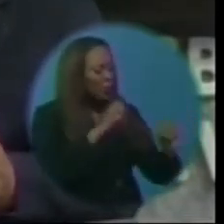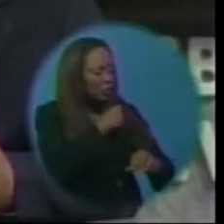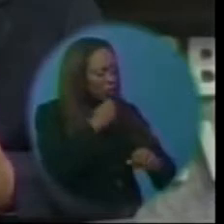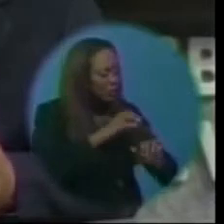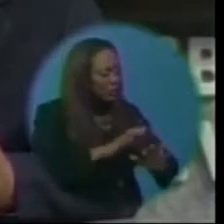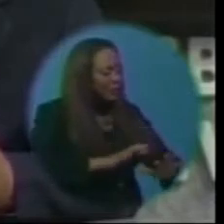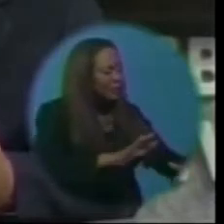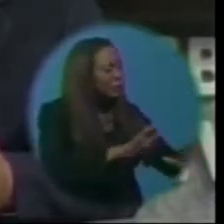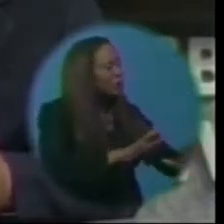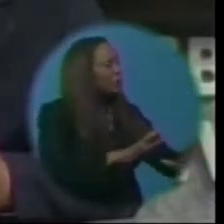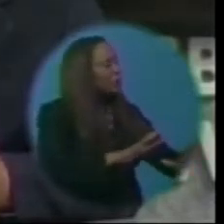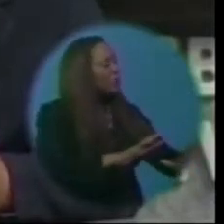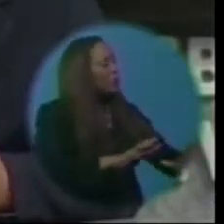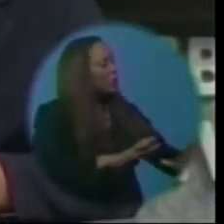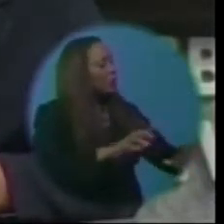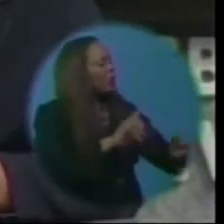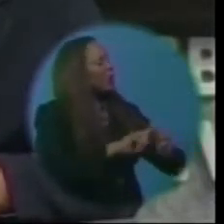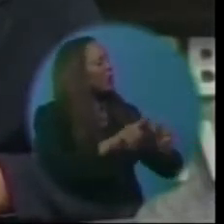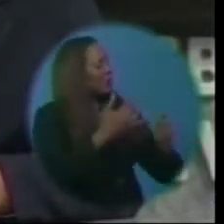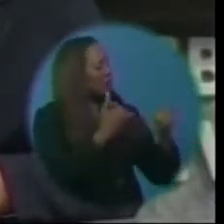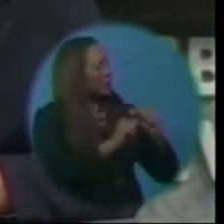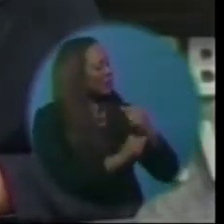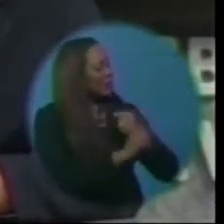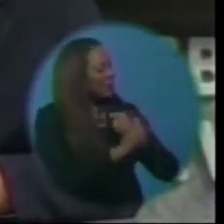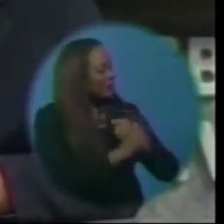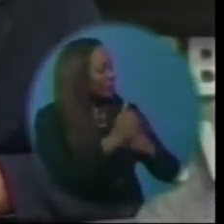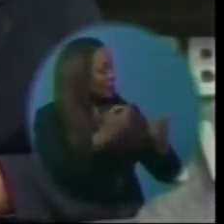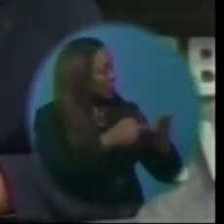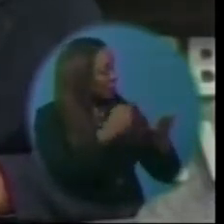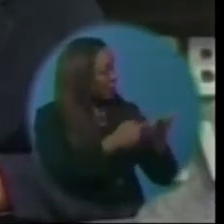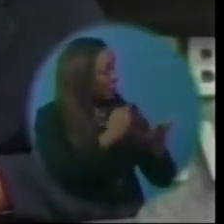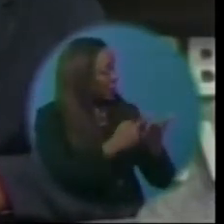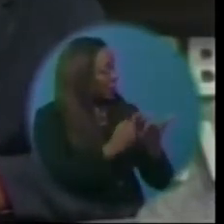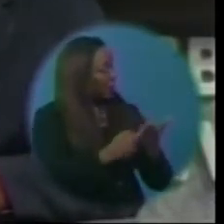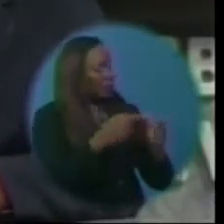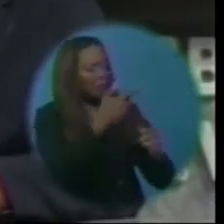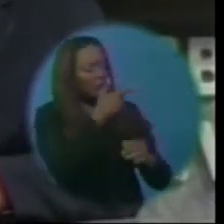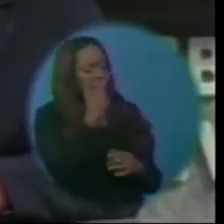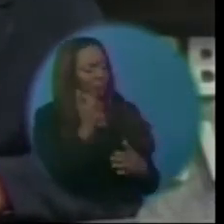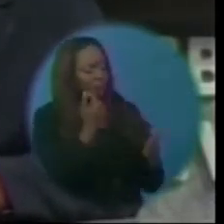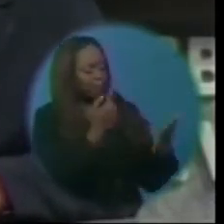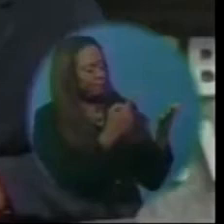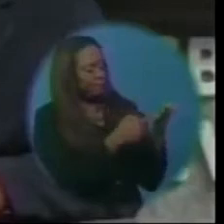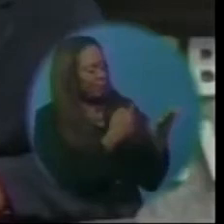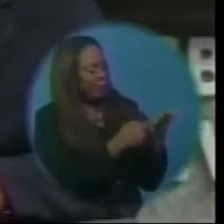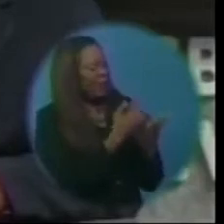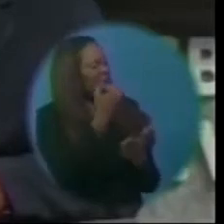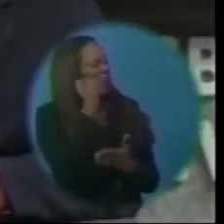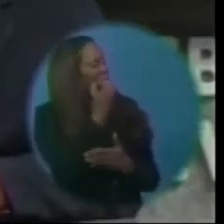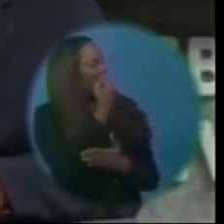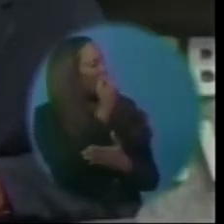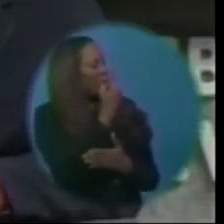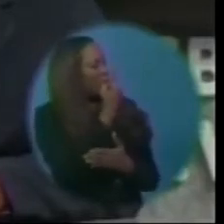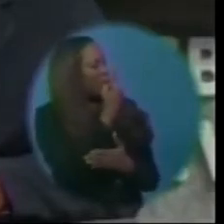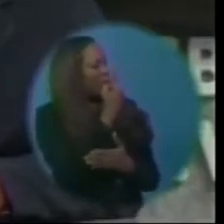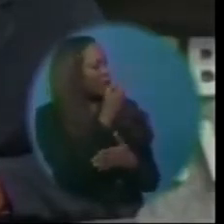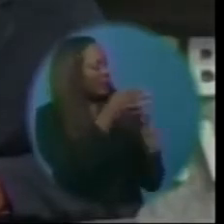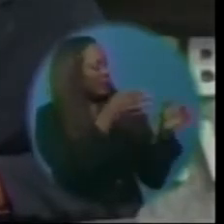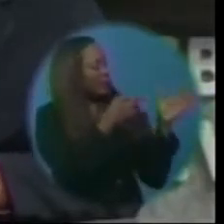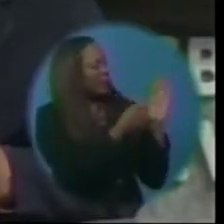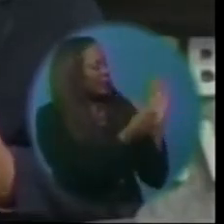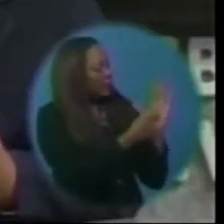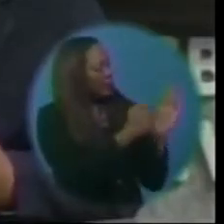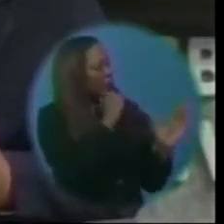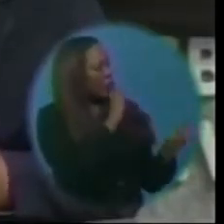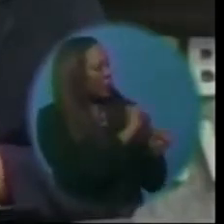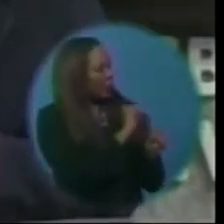risk factors involved in the sense that if one or several of those mitigating measures fall or do not work or cease working, that